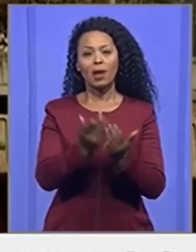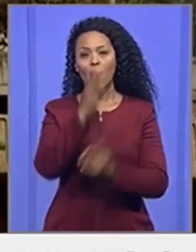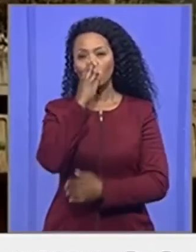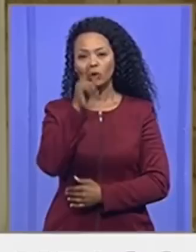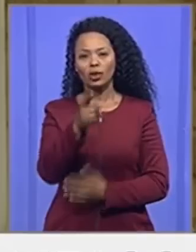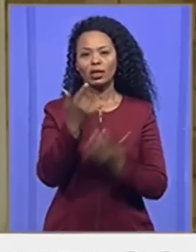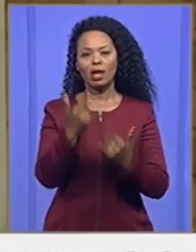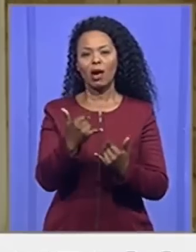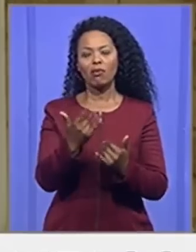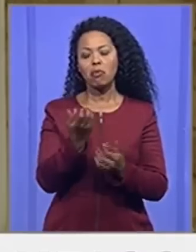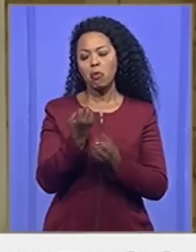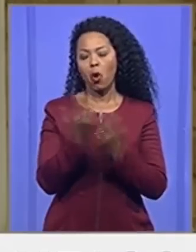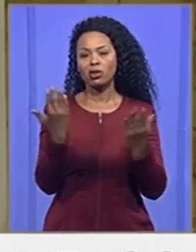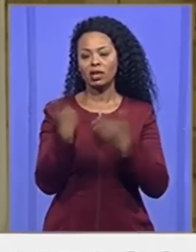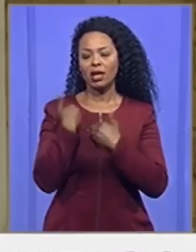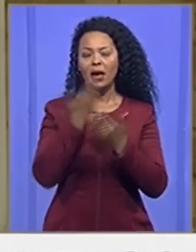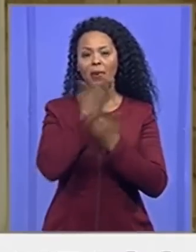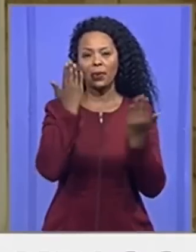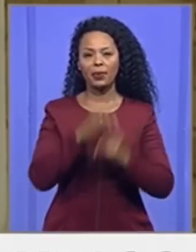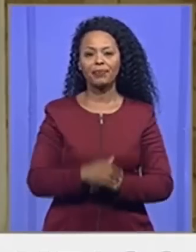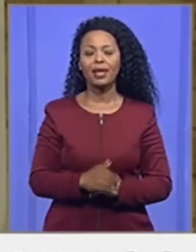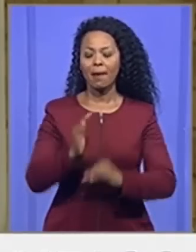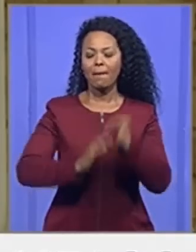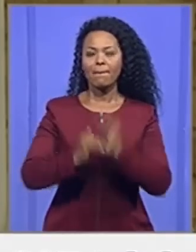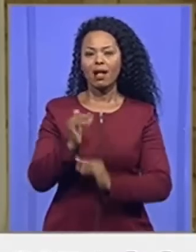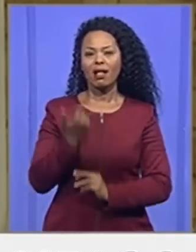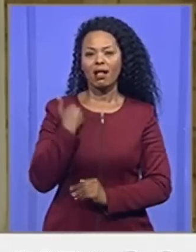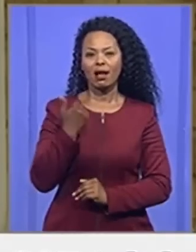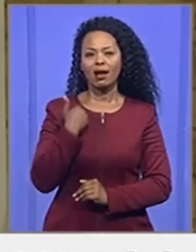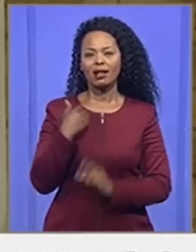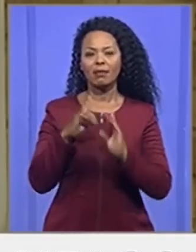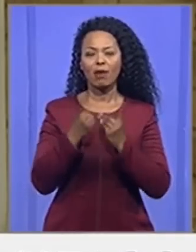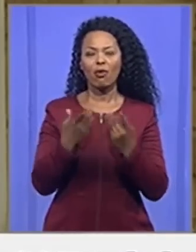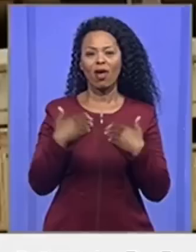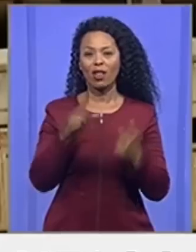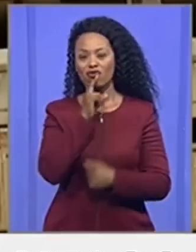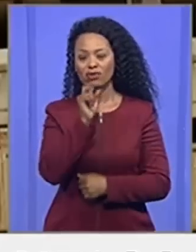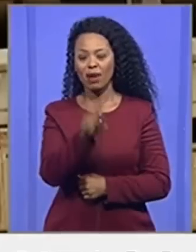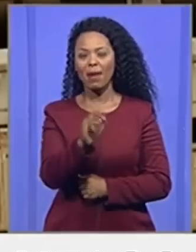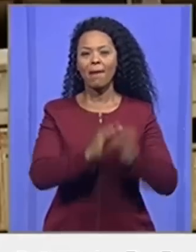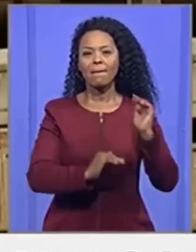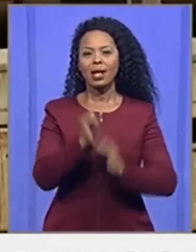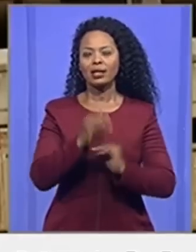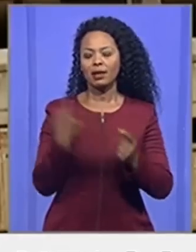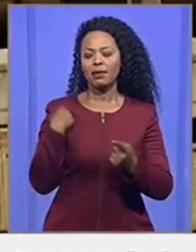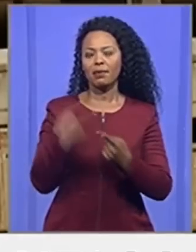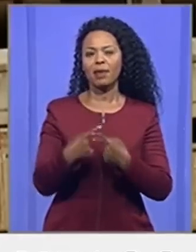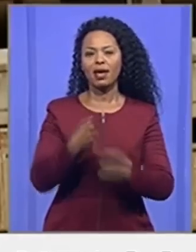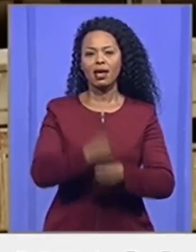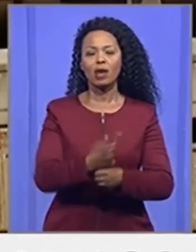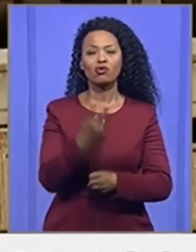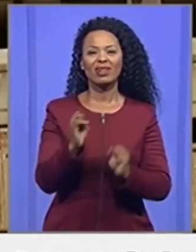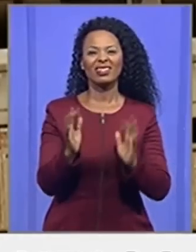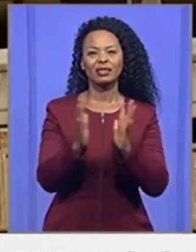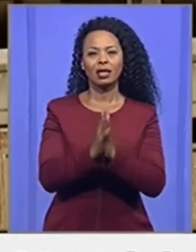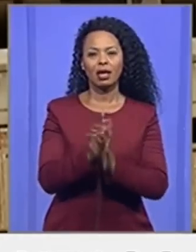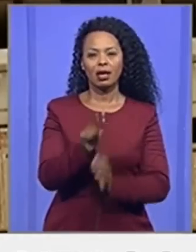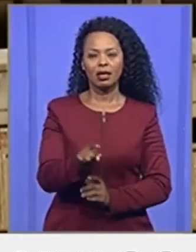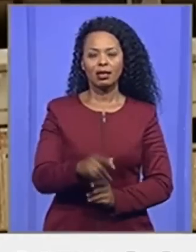ya baagi. Moago ono o dirisiwa ke lefapha la pholo la Gauteng go fitlhela ka ngwaga wa 2010 fa